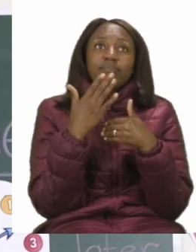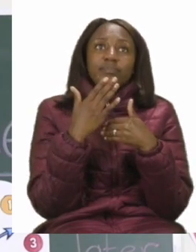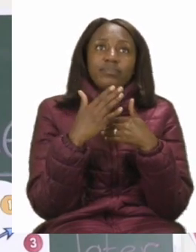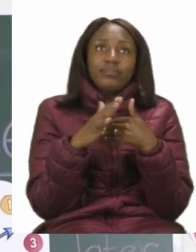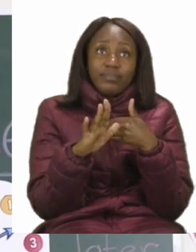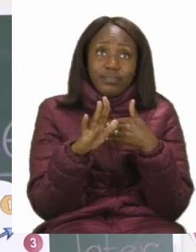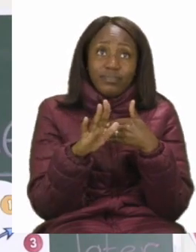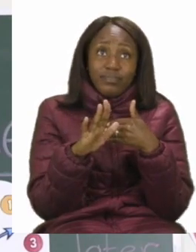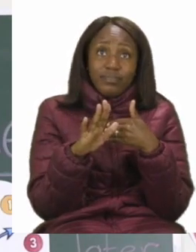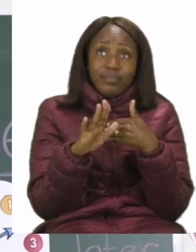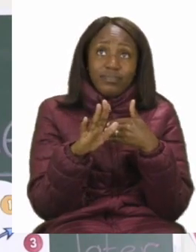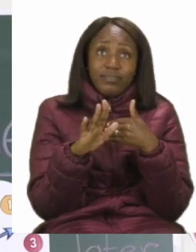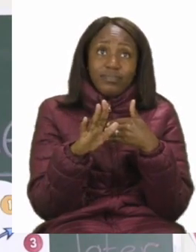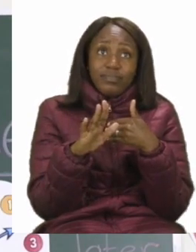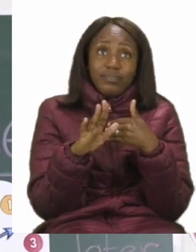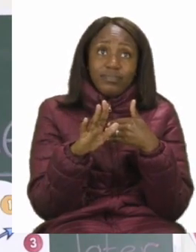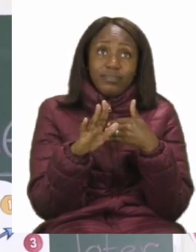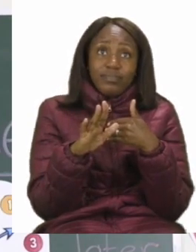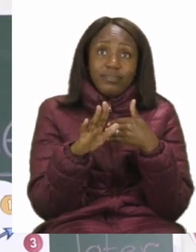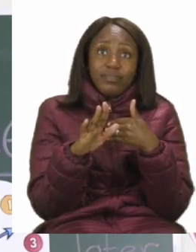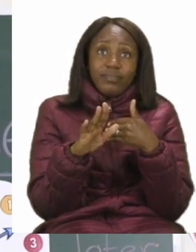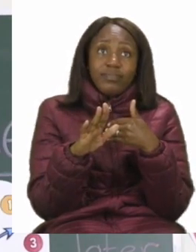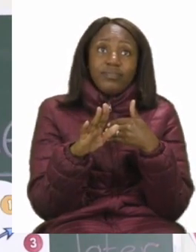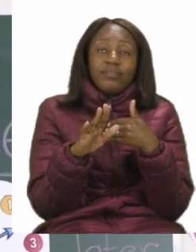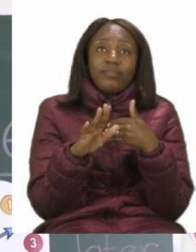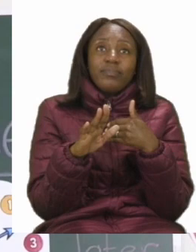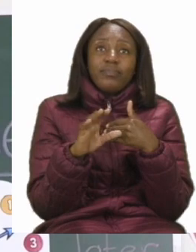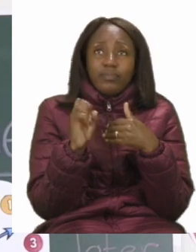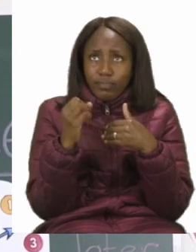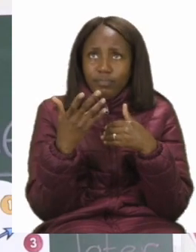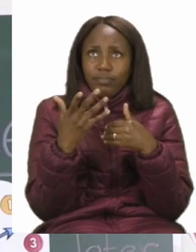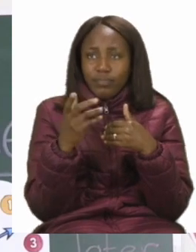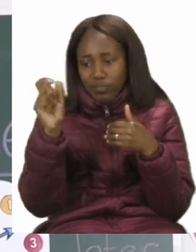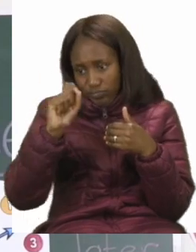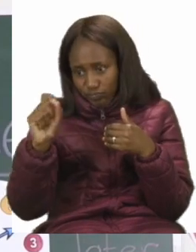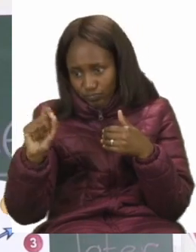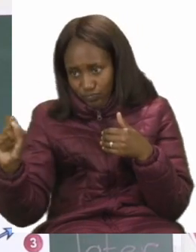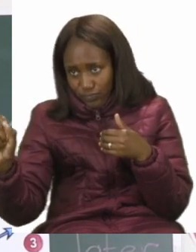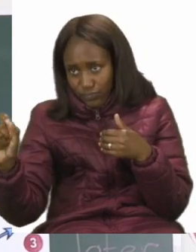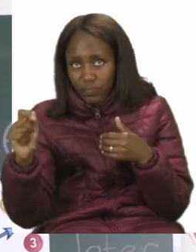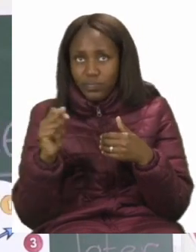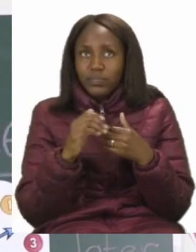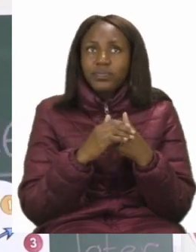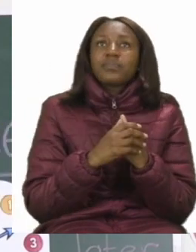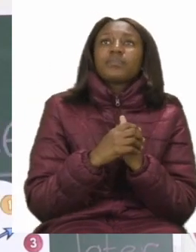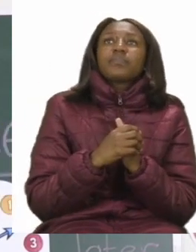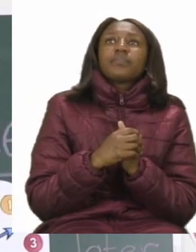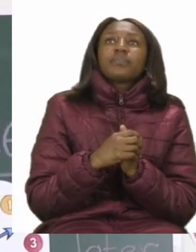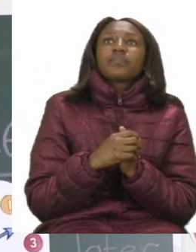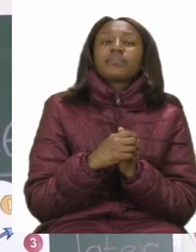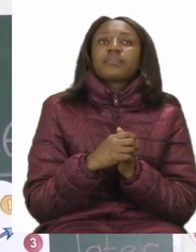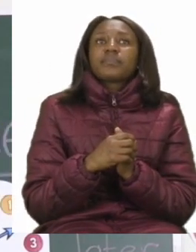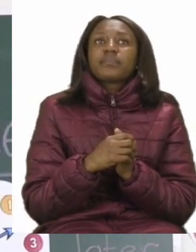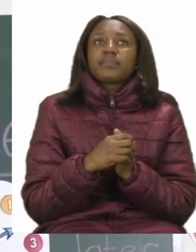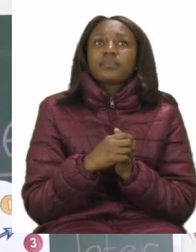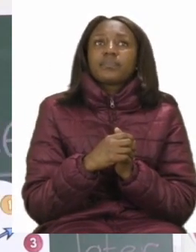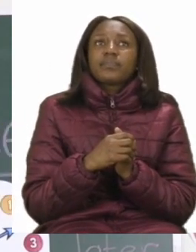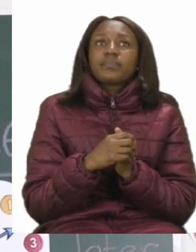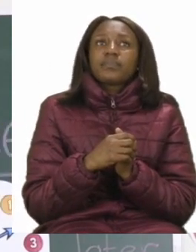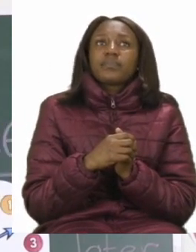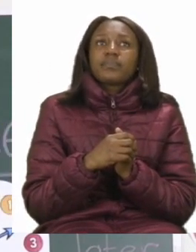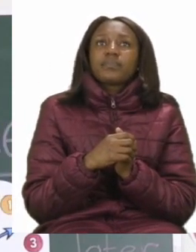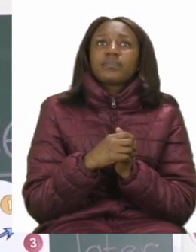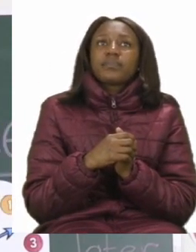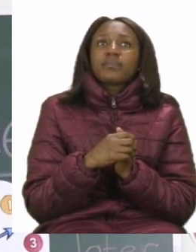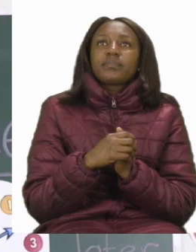of selecting or deciding how long this item is, then you can go